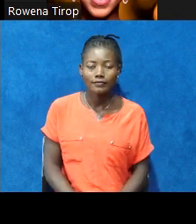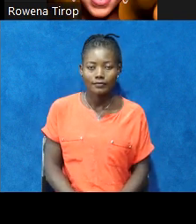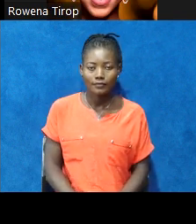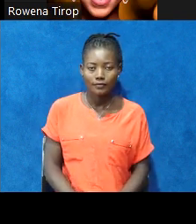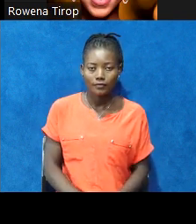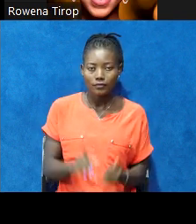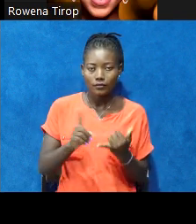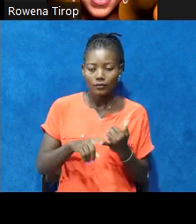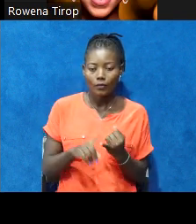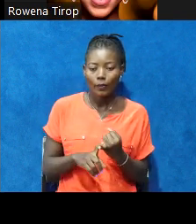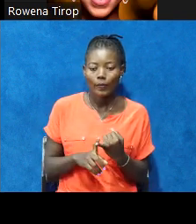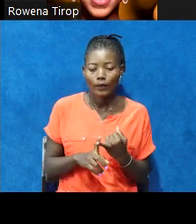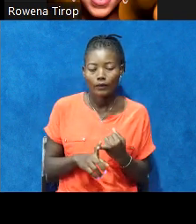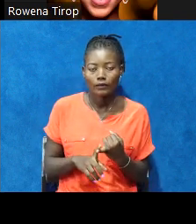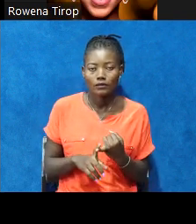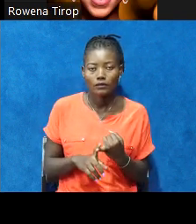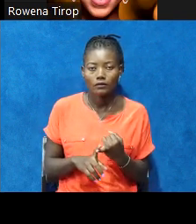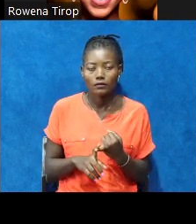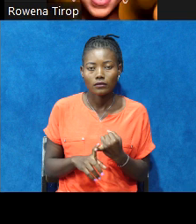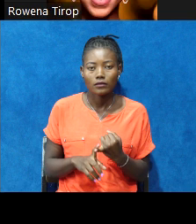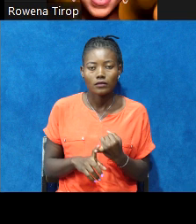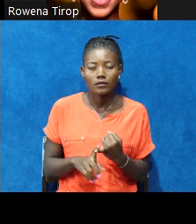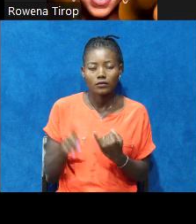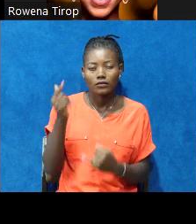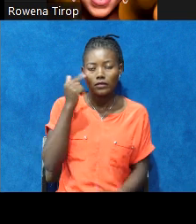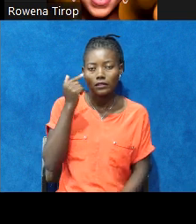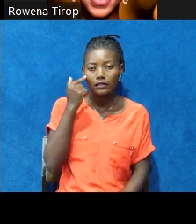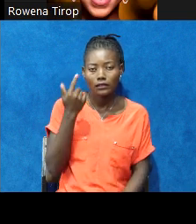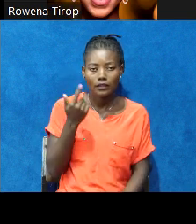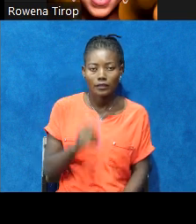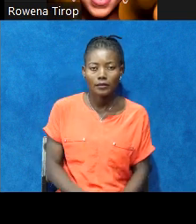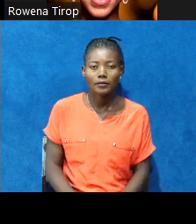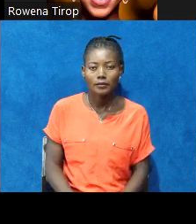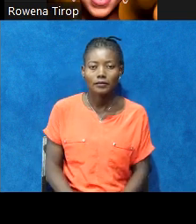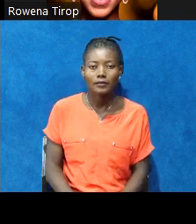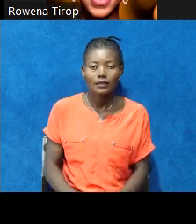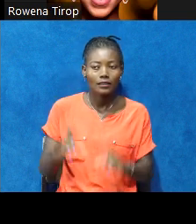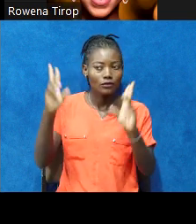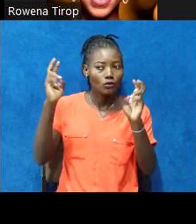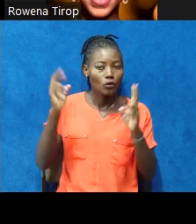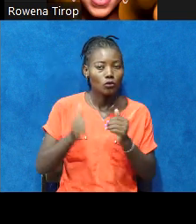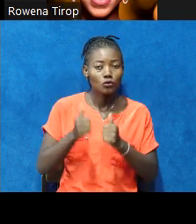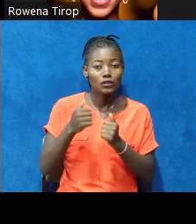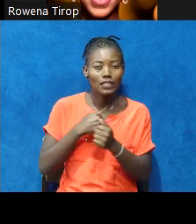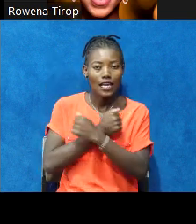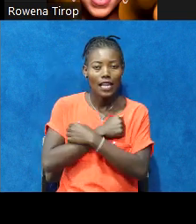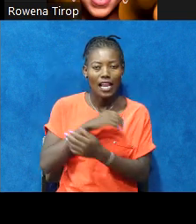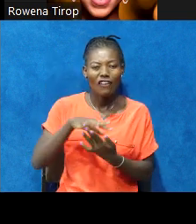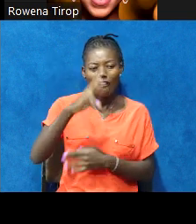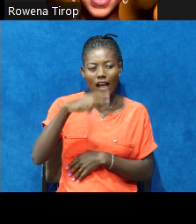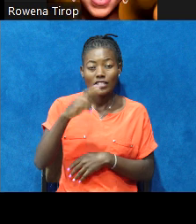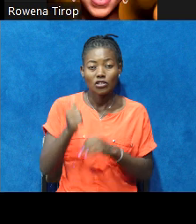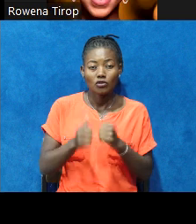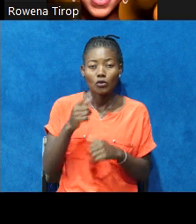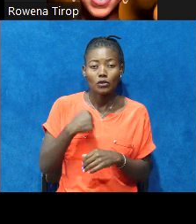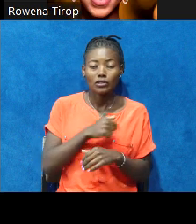So the first on the first slide, you'll see there's a quote that I really like, which reads, "The attitude with which we